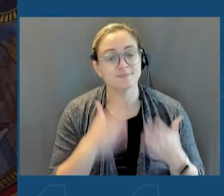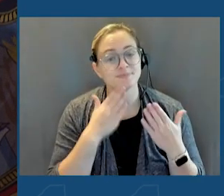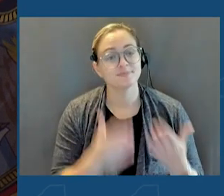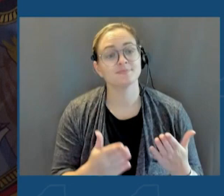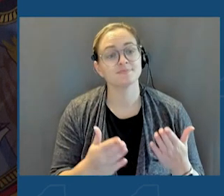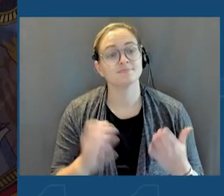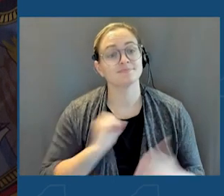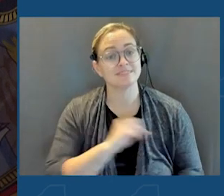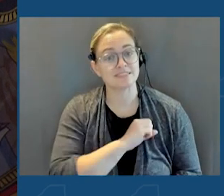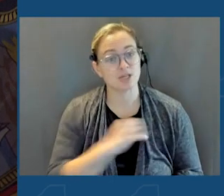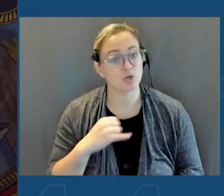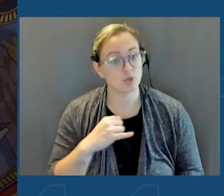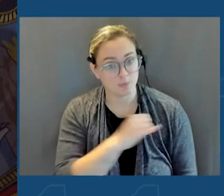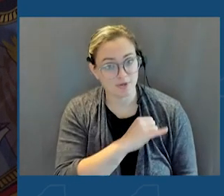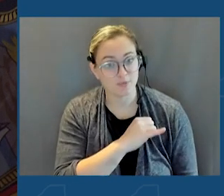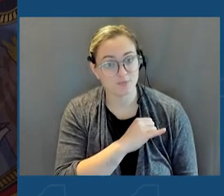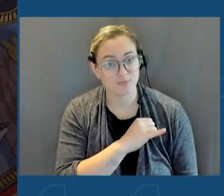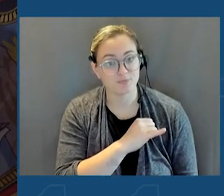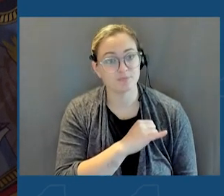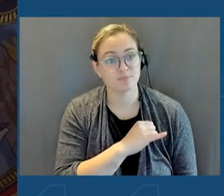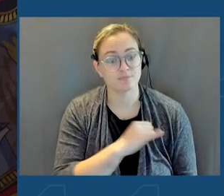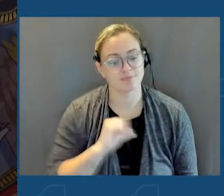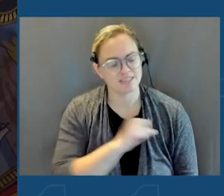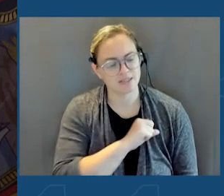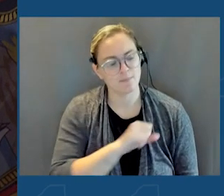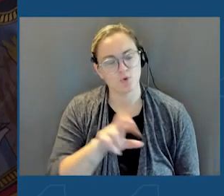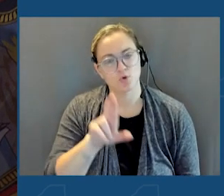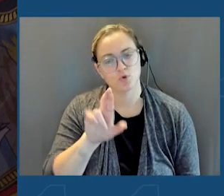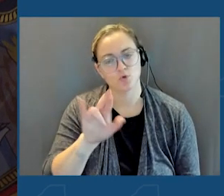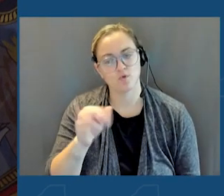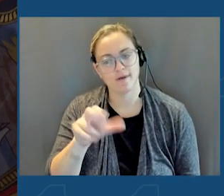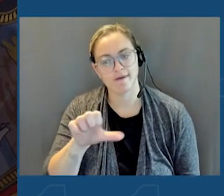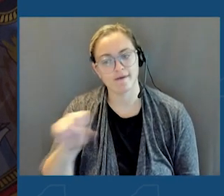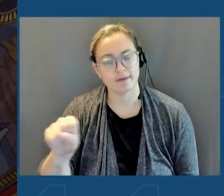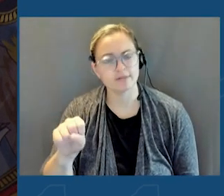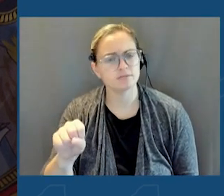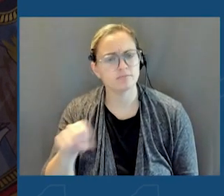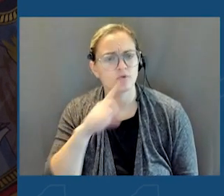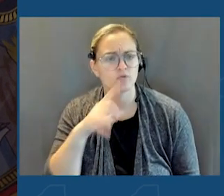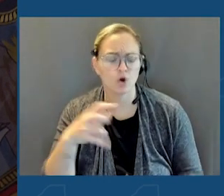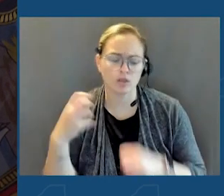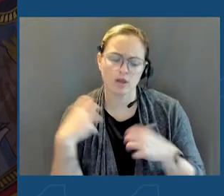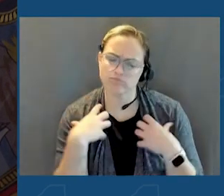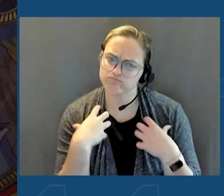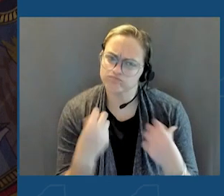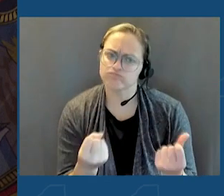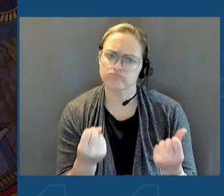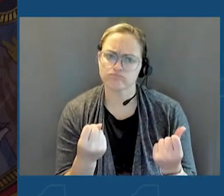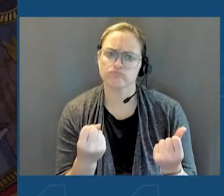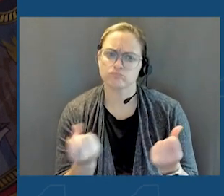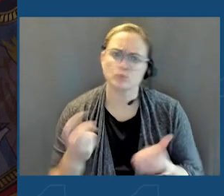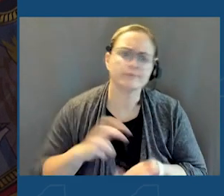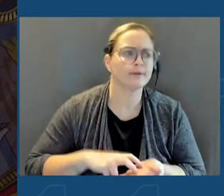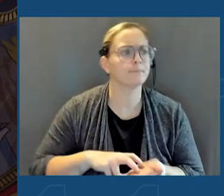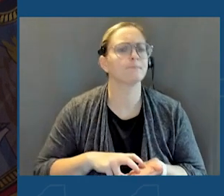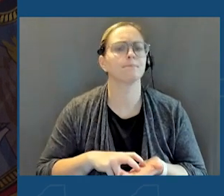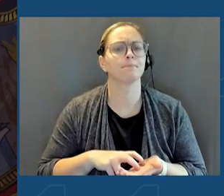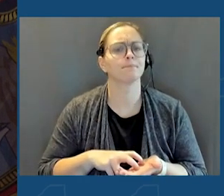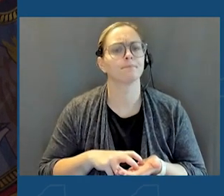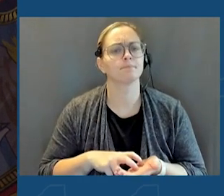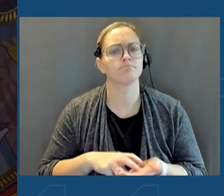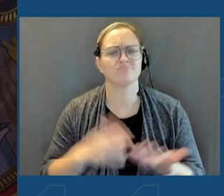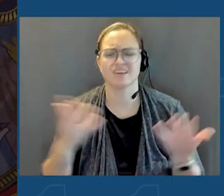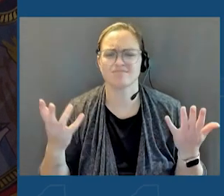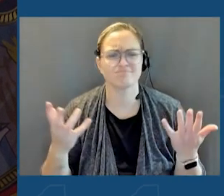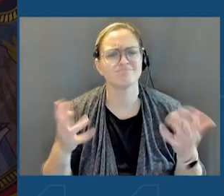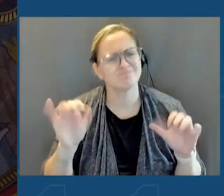Mayer and Assemblymember Reyes for having the courage to stand up and say we can